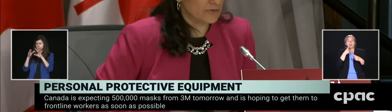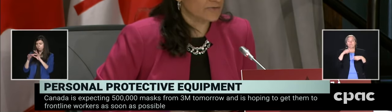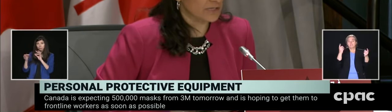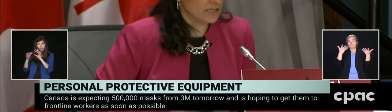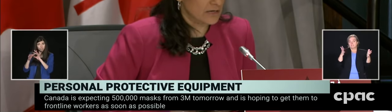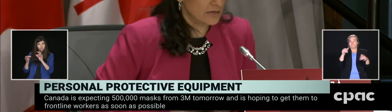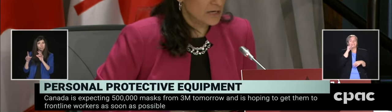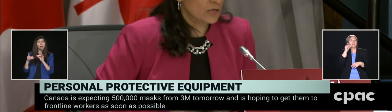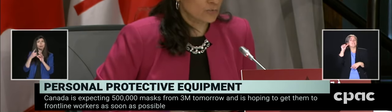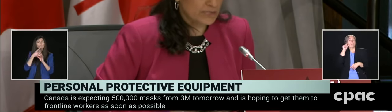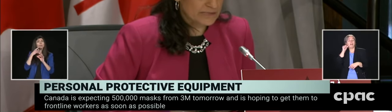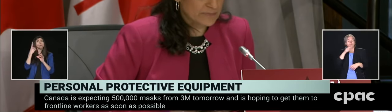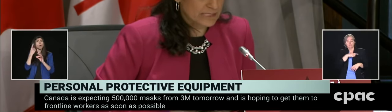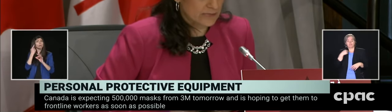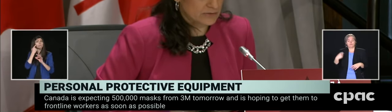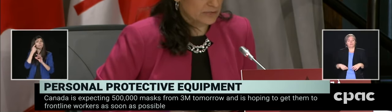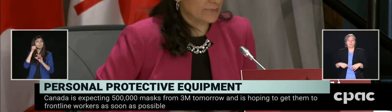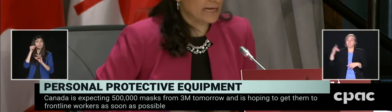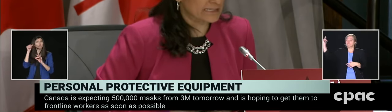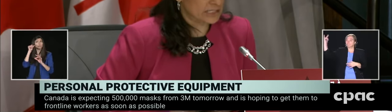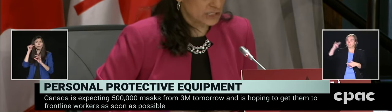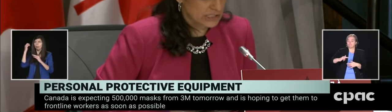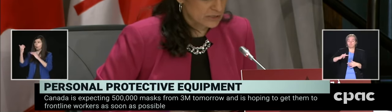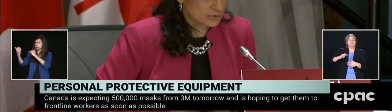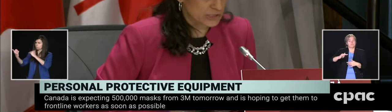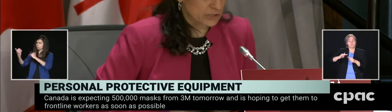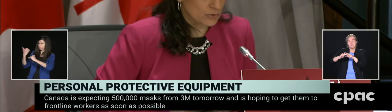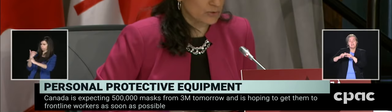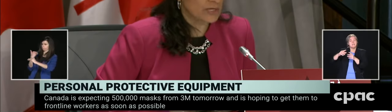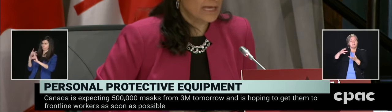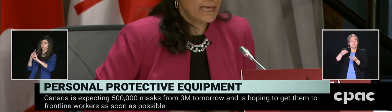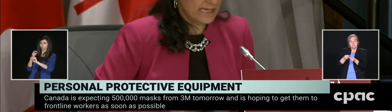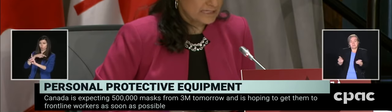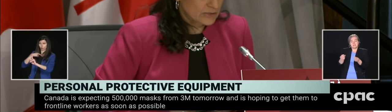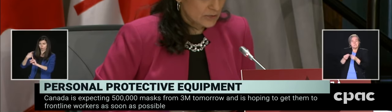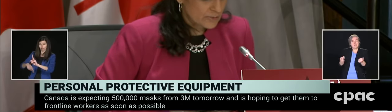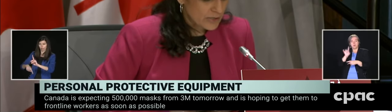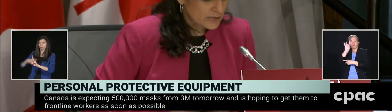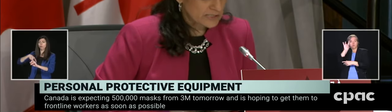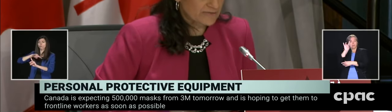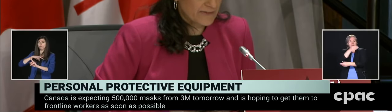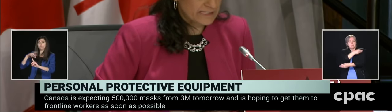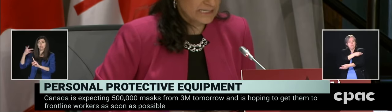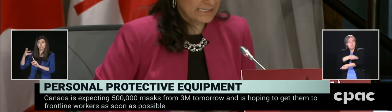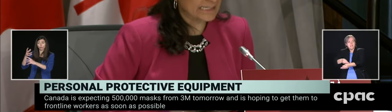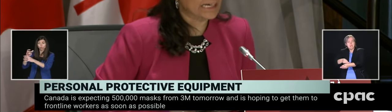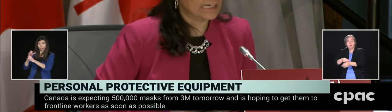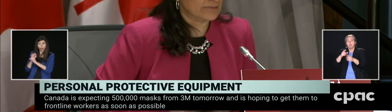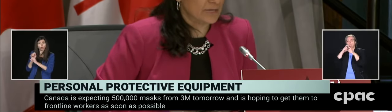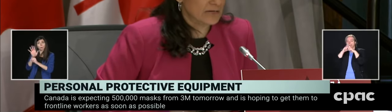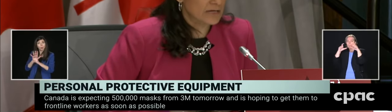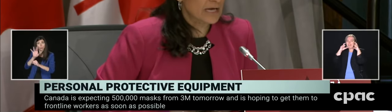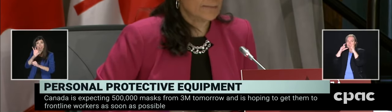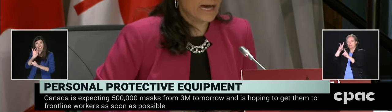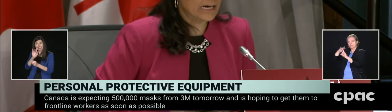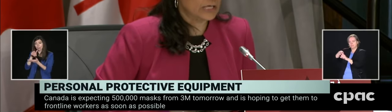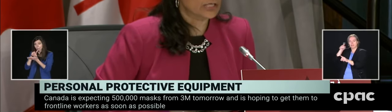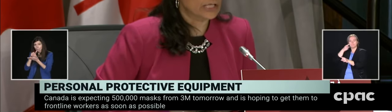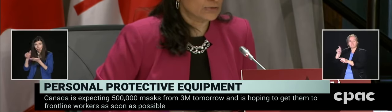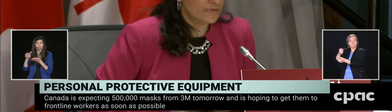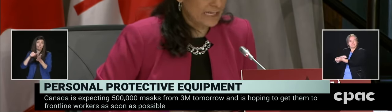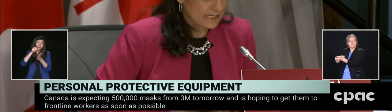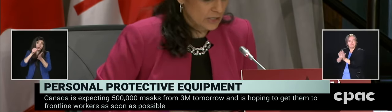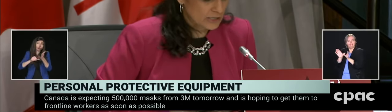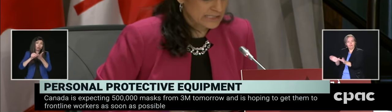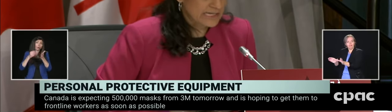reçu environ 8 millions de masques chirurgicaux et de commandes faites directement par